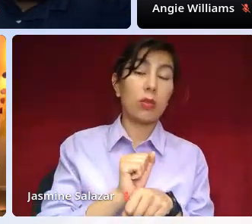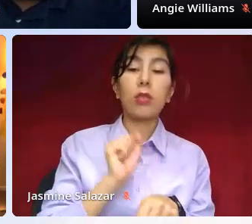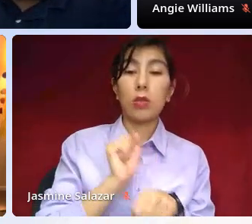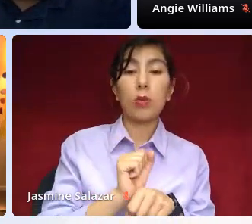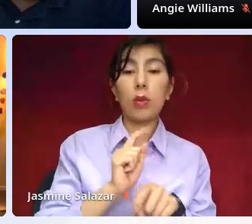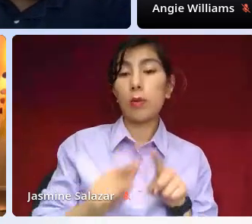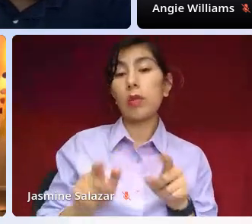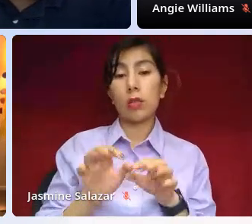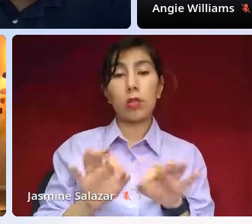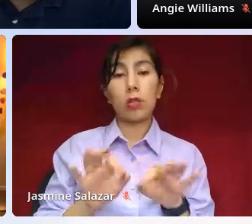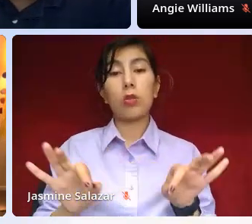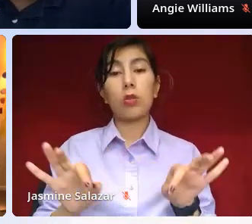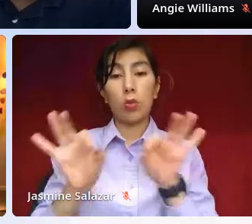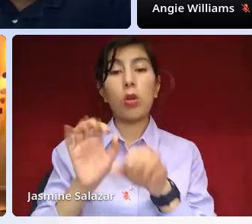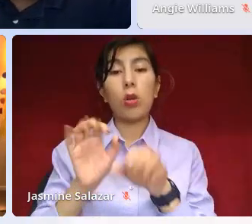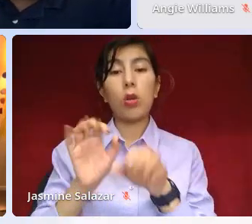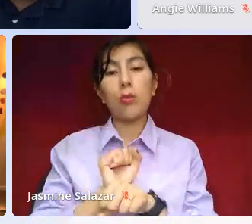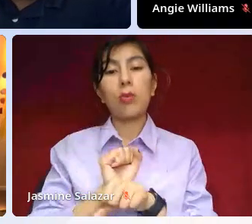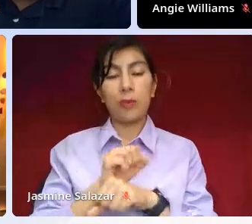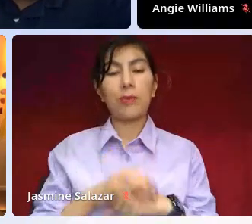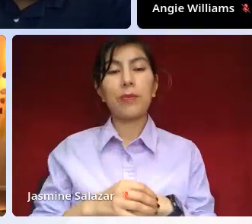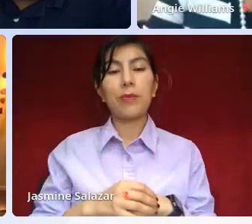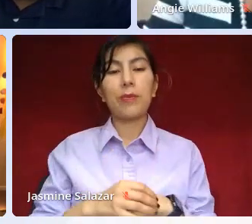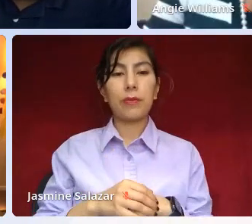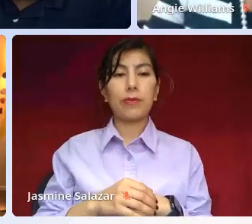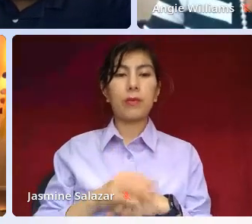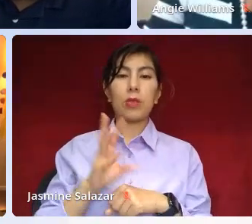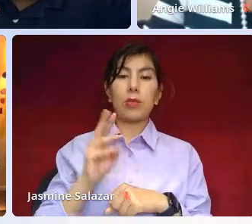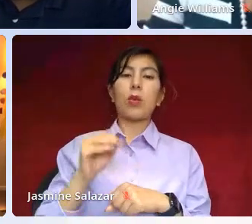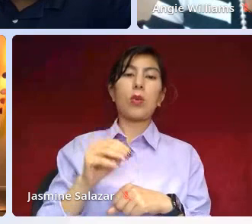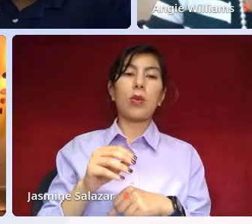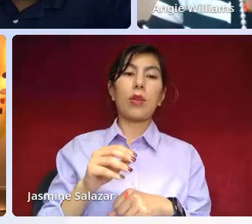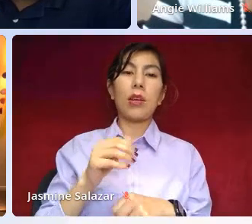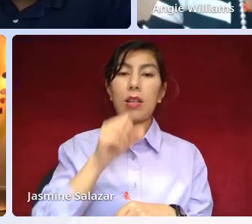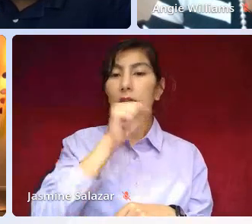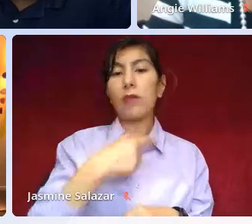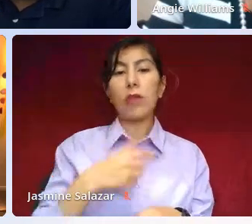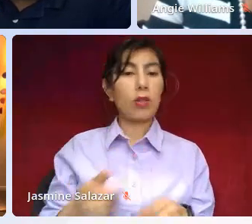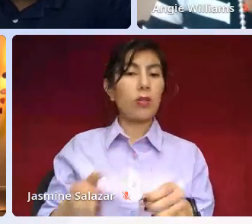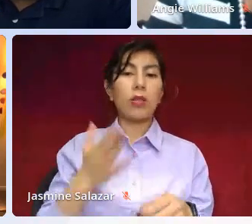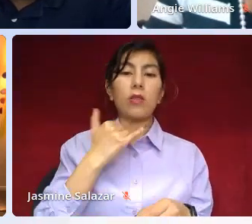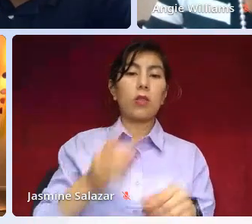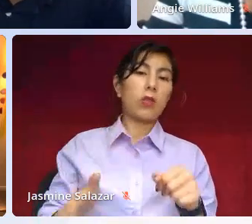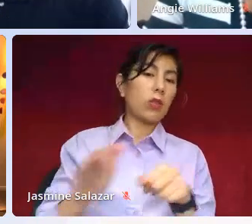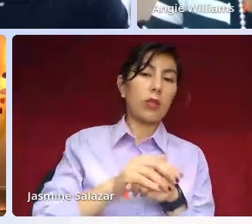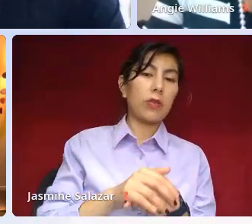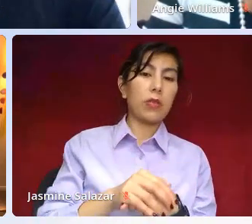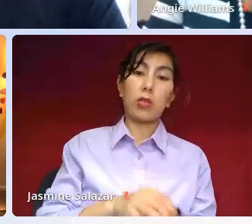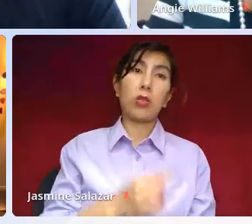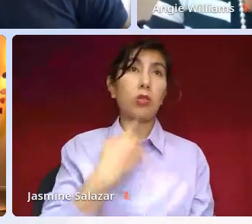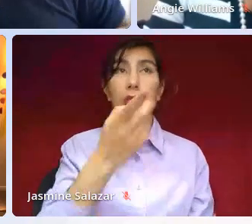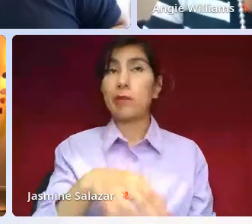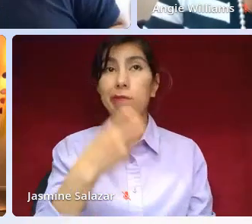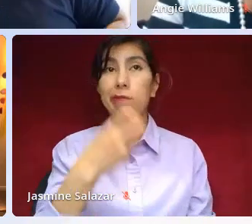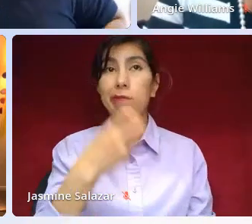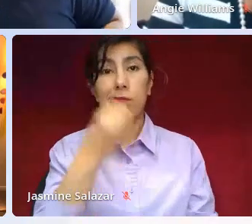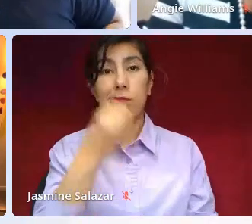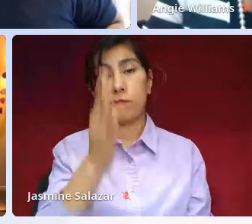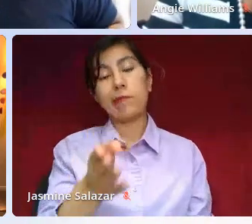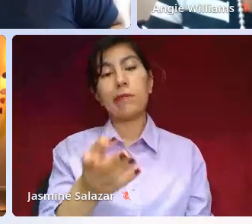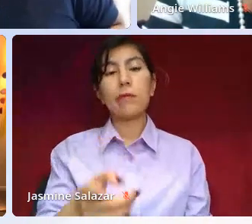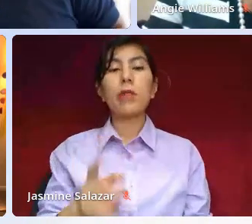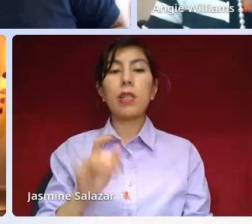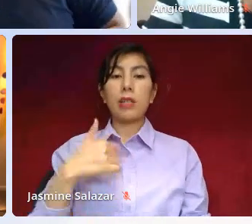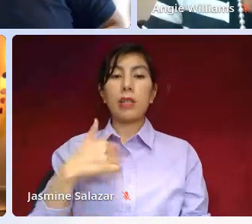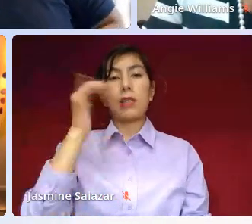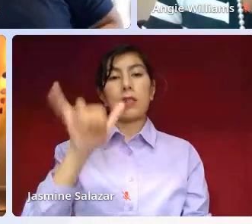worth the work. Well, and I love that you didn't sugarcoat it. You just immediately came out and just said it was hard. And I think that at